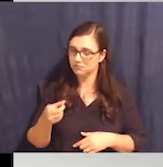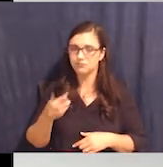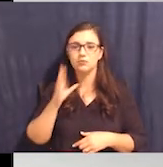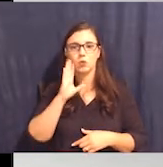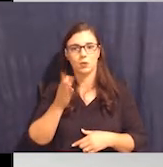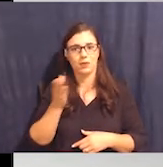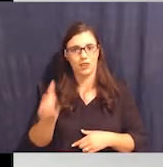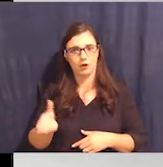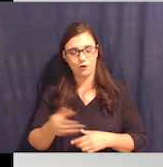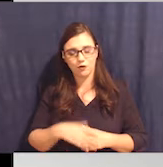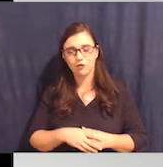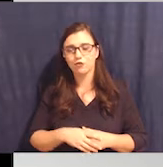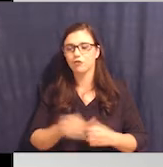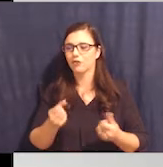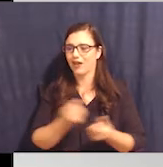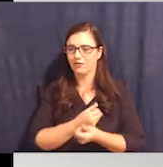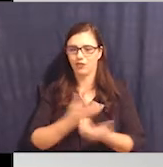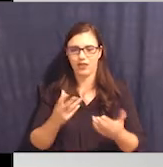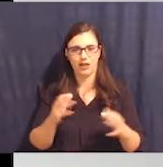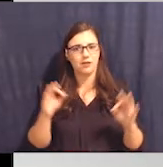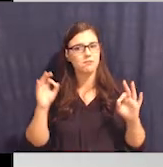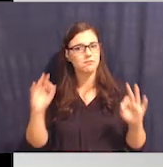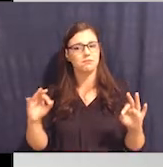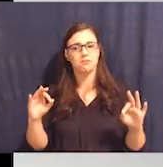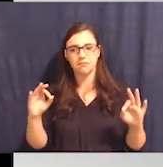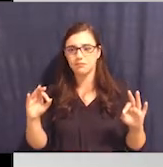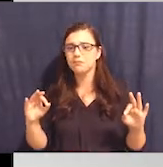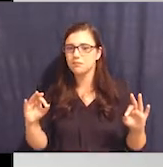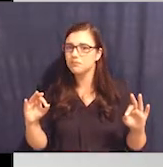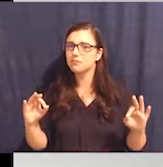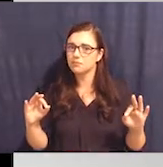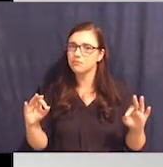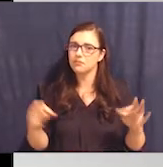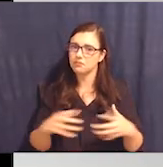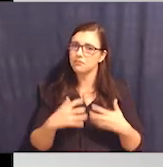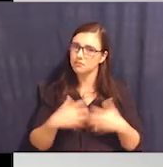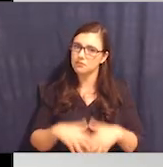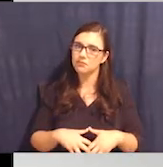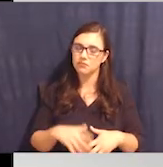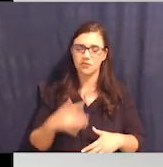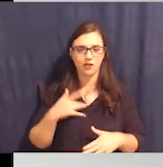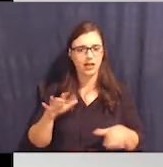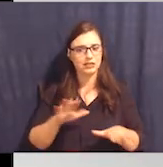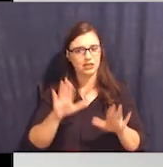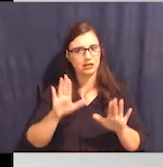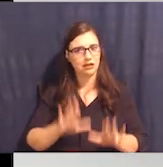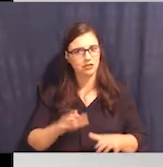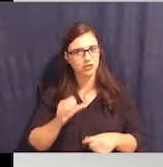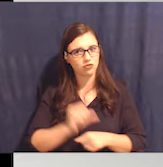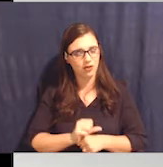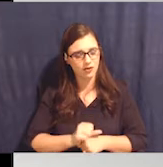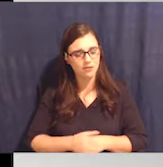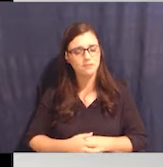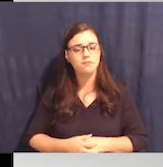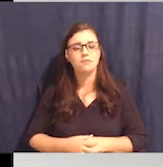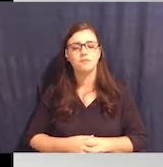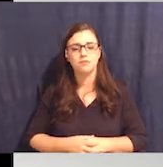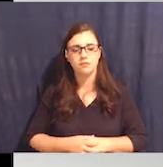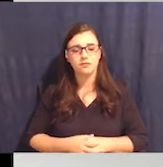daughter, she was going to be there. Everything was in line. I felt like I had done an excellent